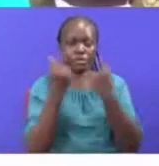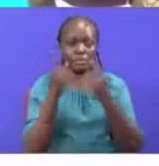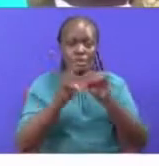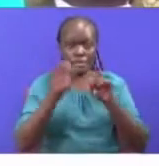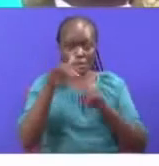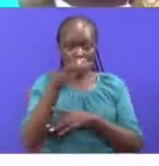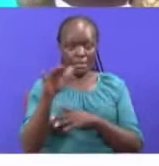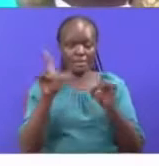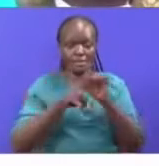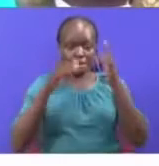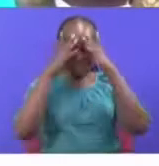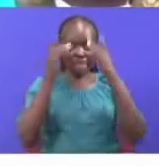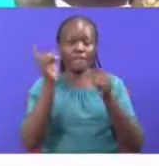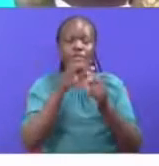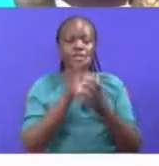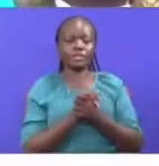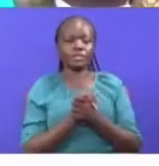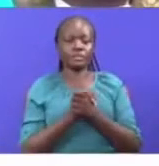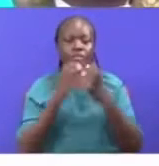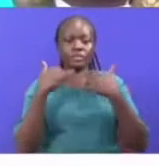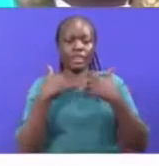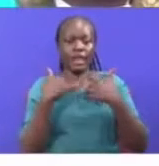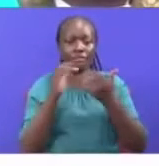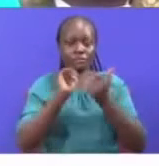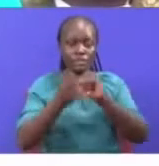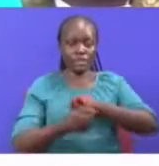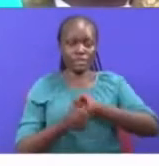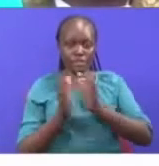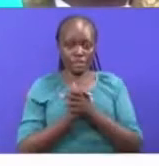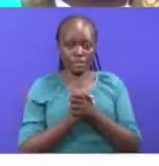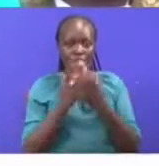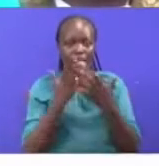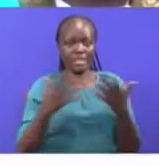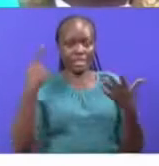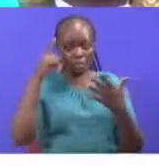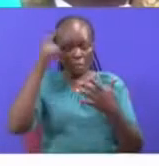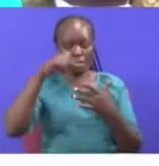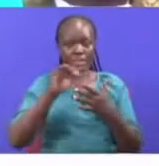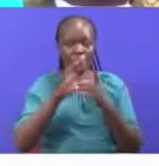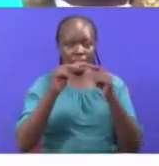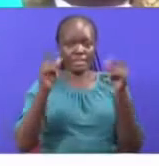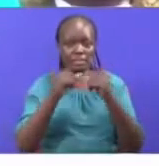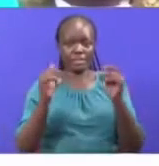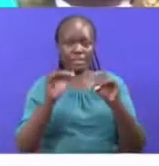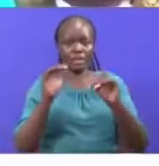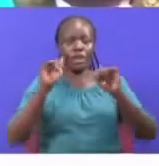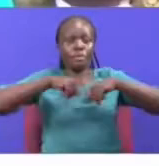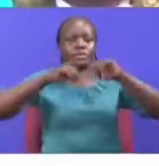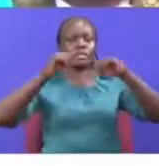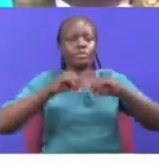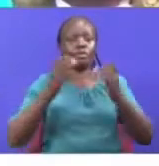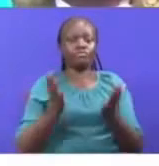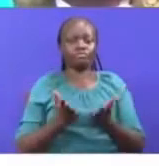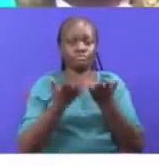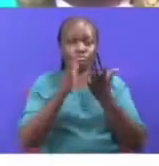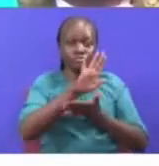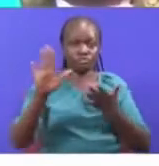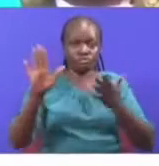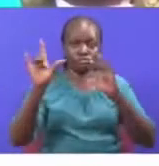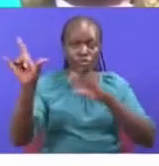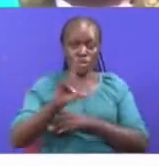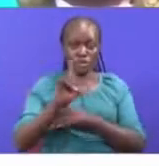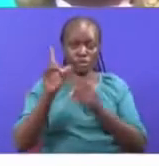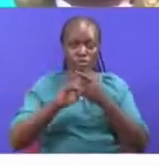also resolved to amend the budget policy statement in order to increase the allocation to